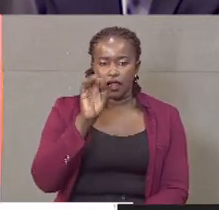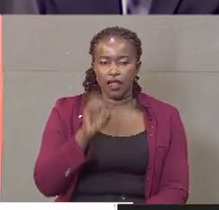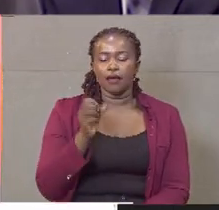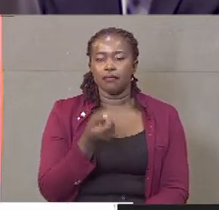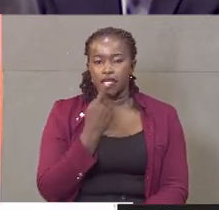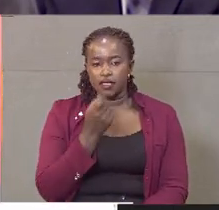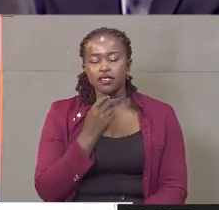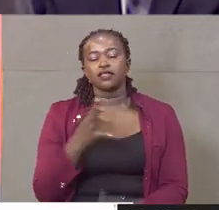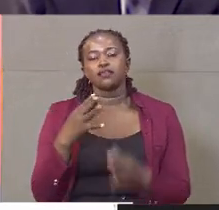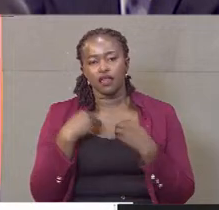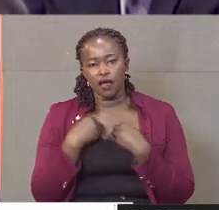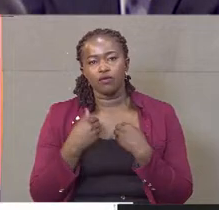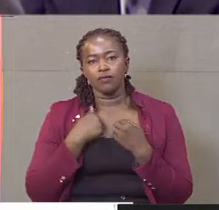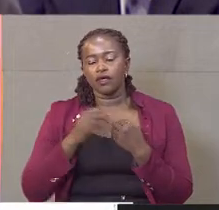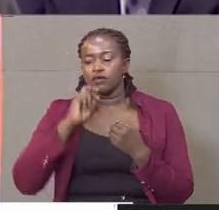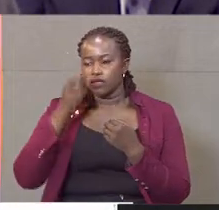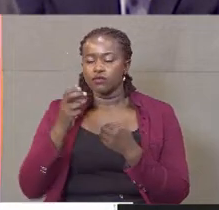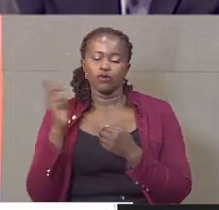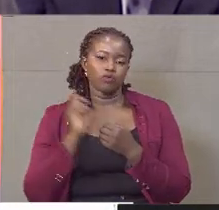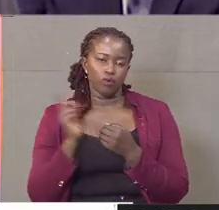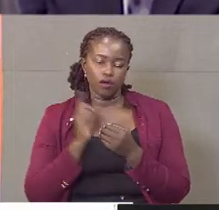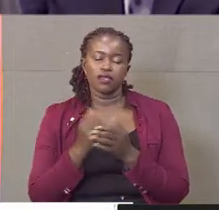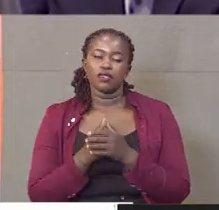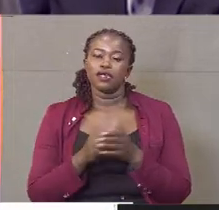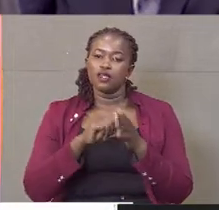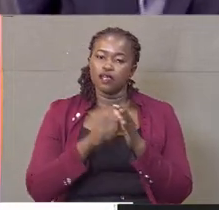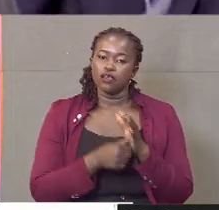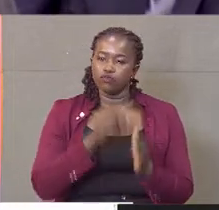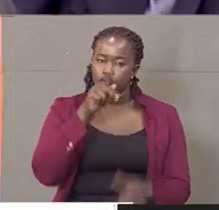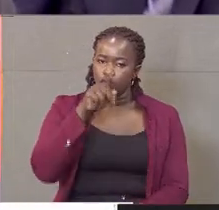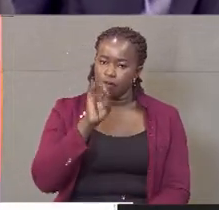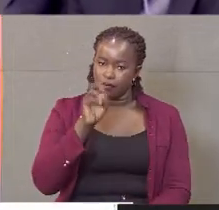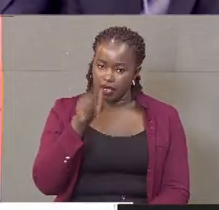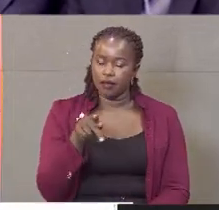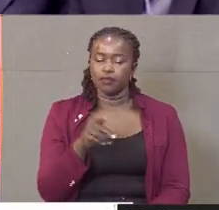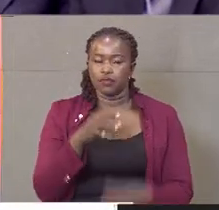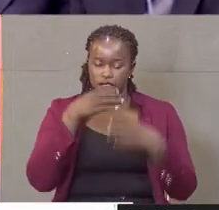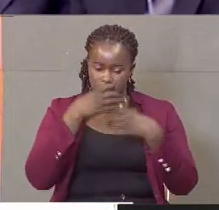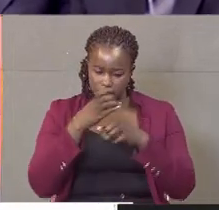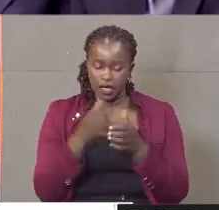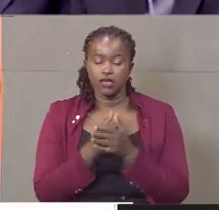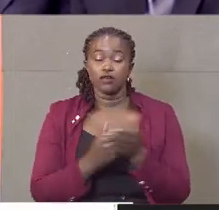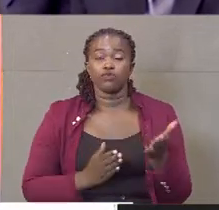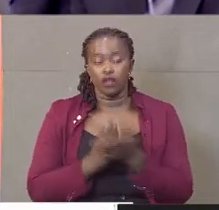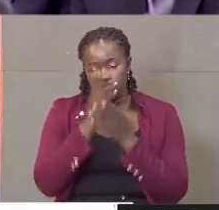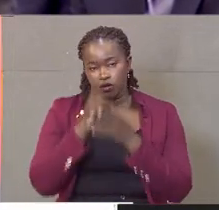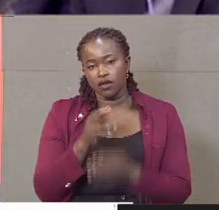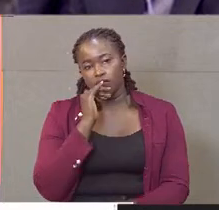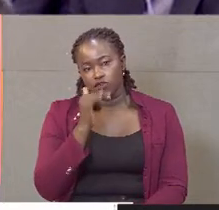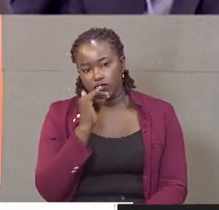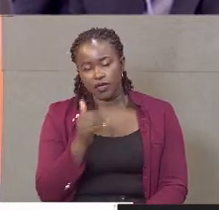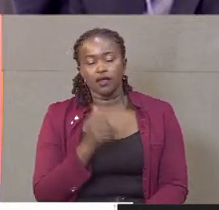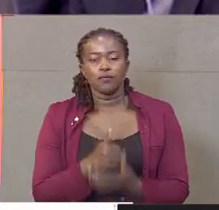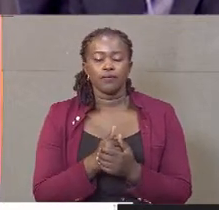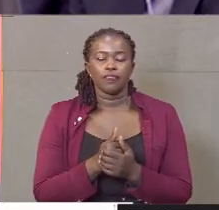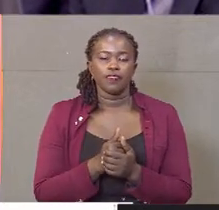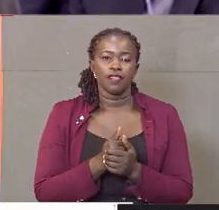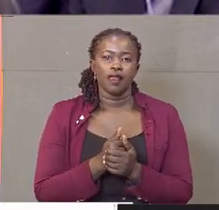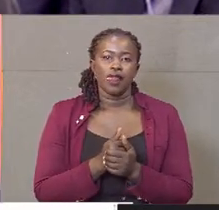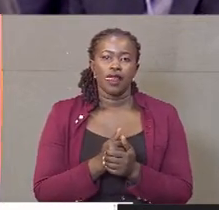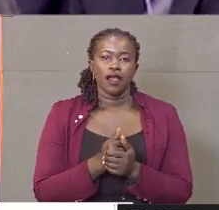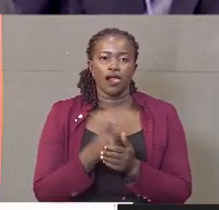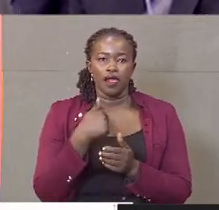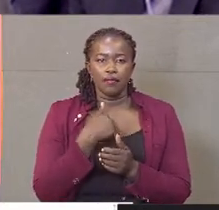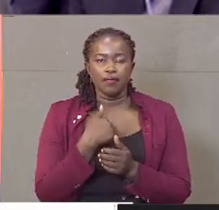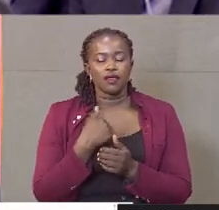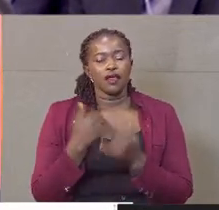just responding to a colleague. The issue of the PET scan, right, Honorable Speaker, PET scan, I just want to tell